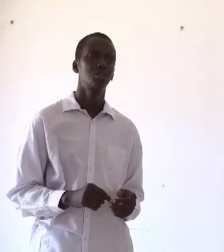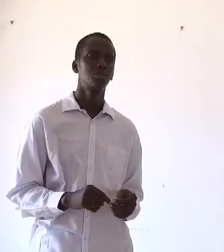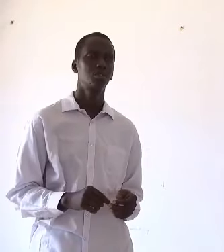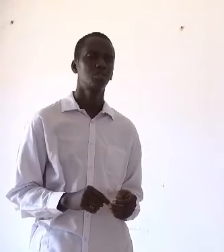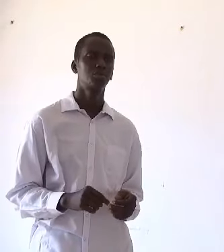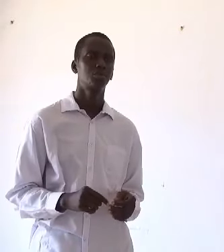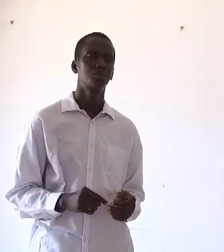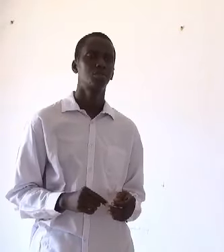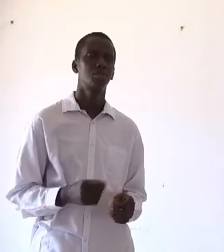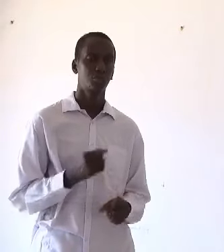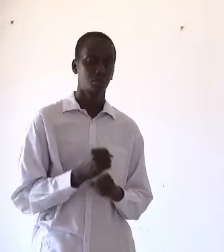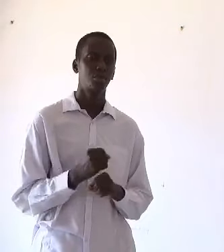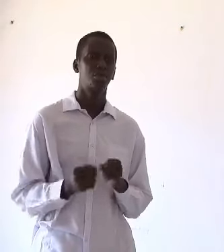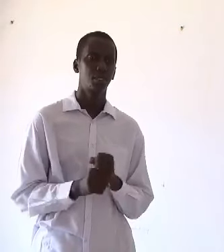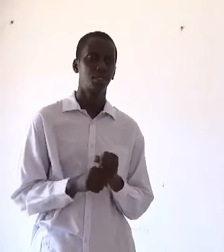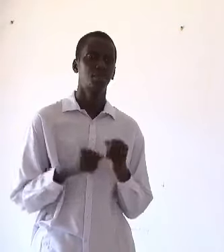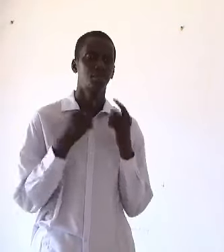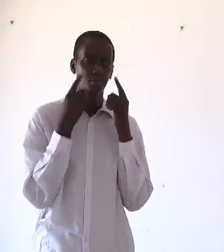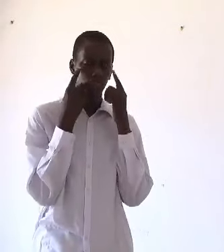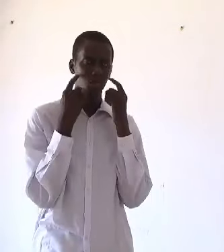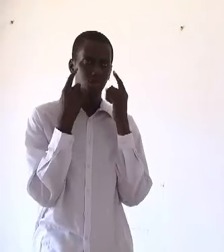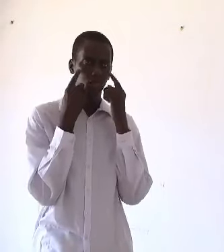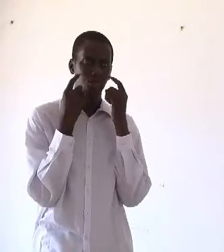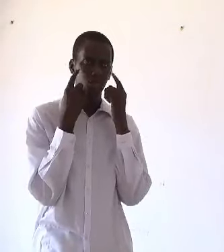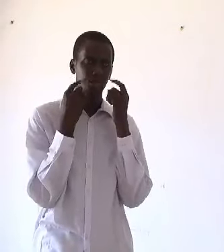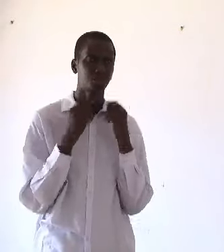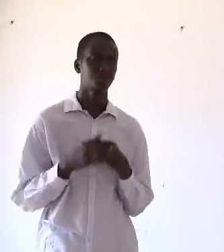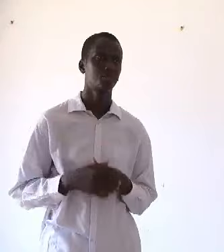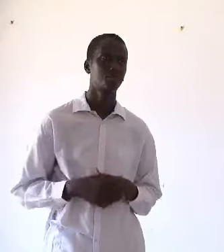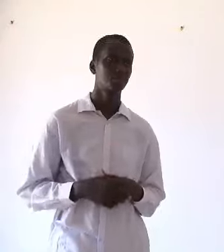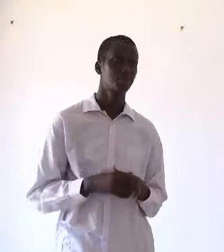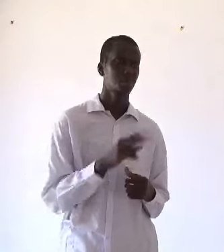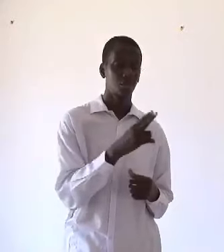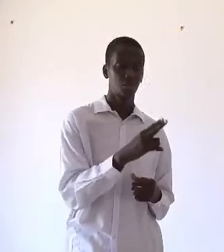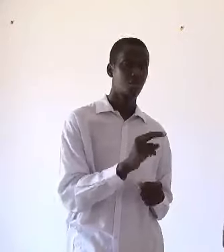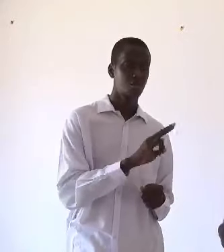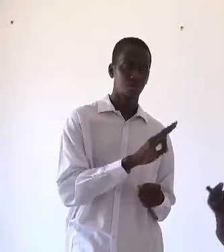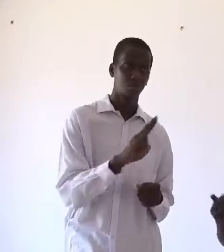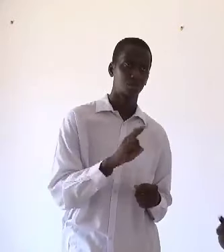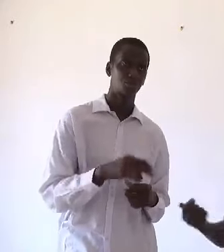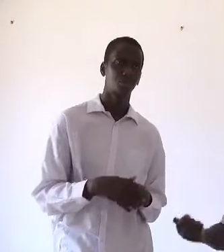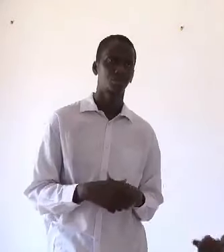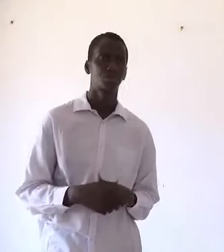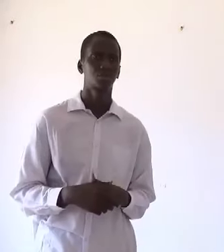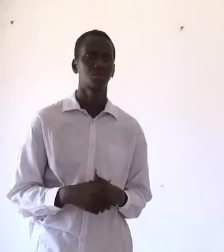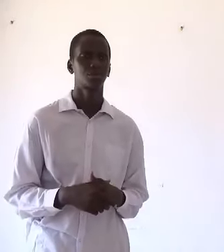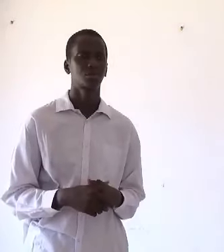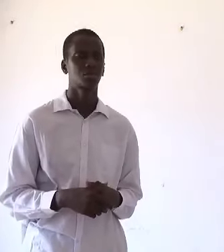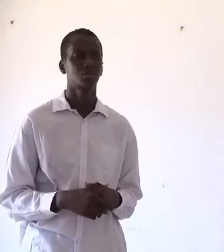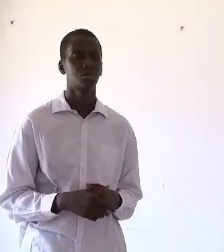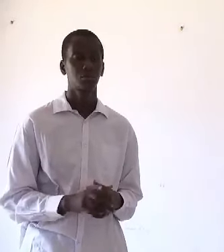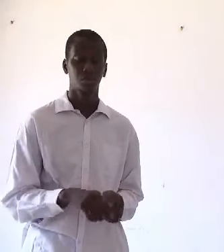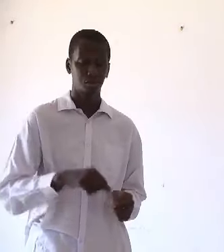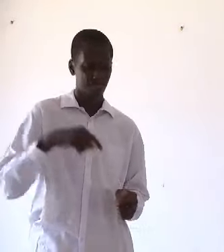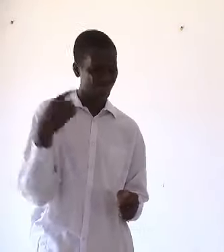stimulates, and this one, the parasympathetic nervous system stimulates and secretions of tears. But in the, like